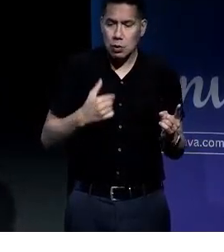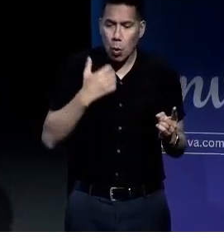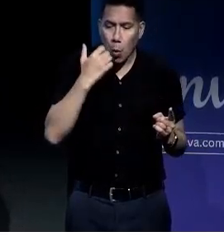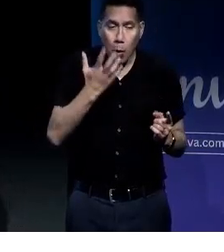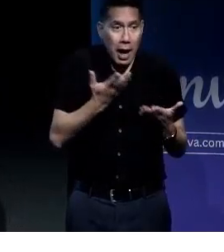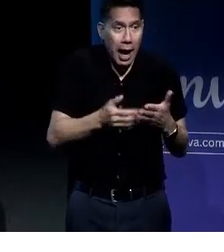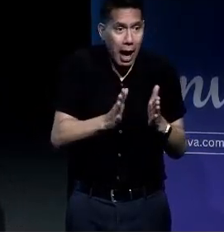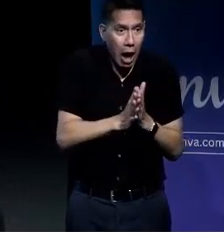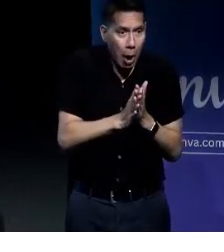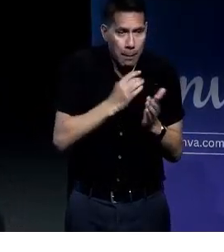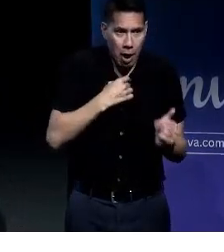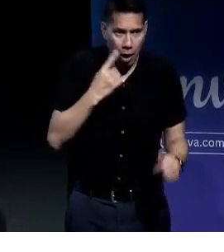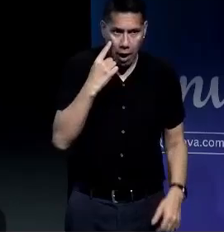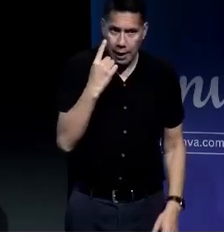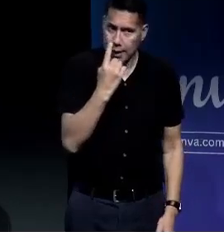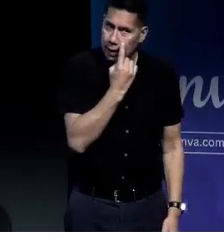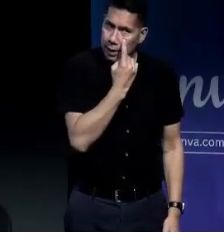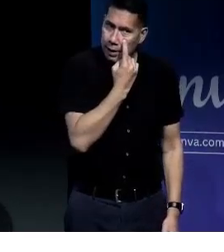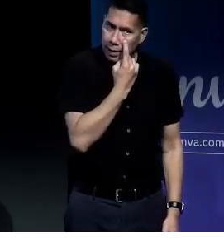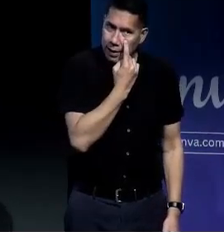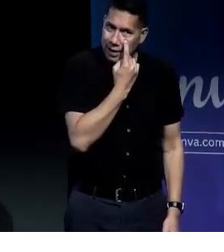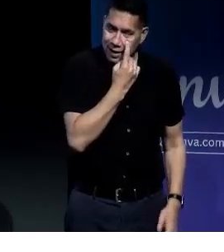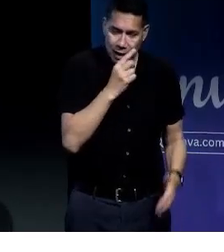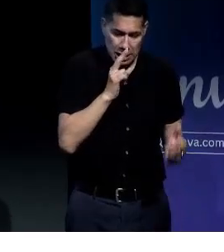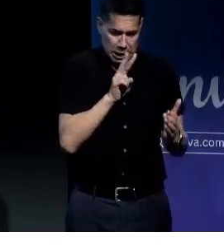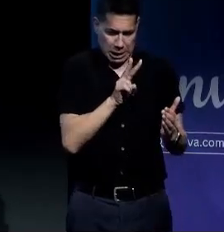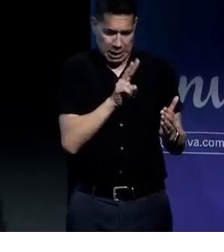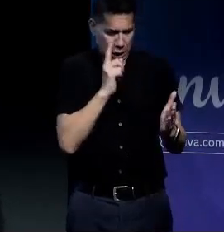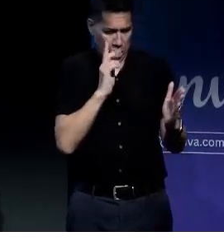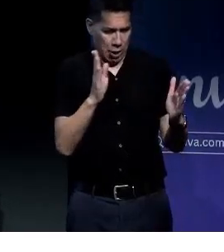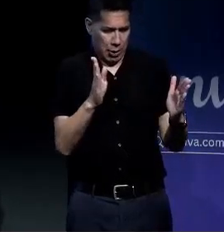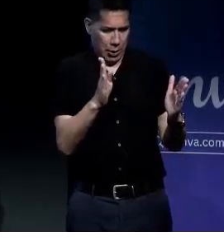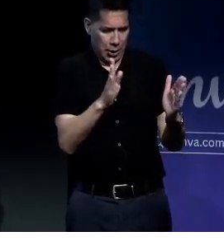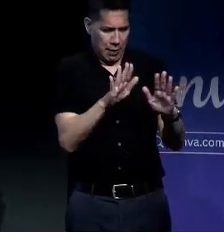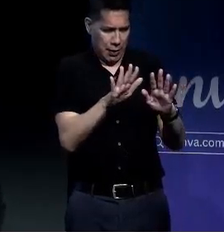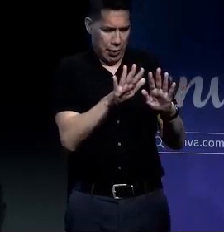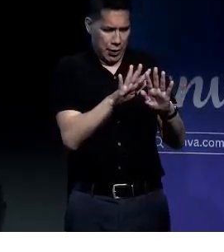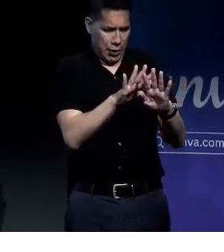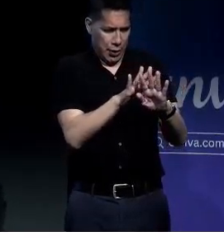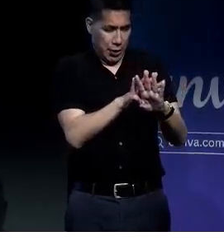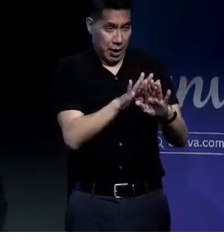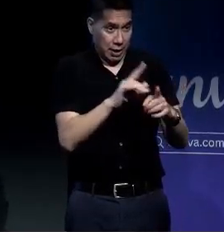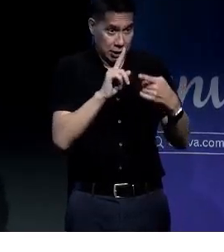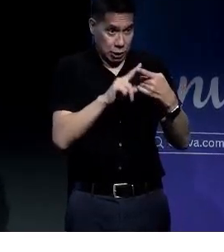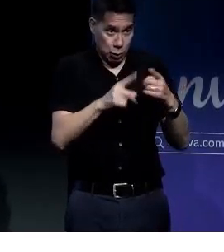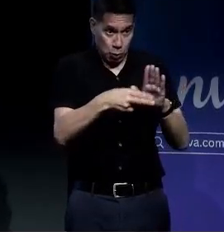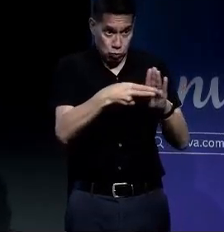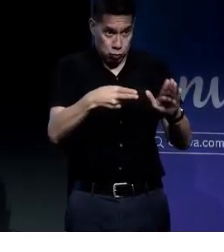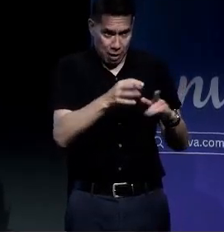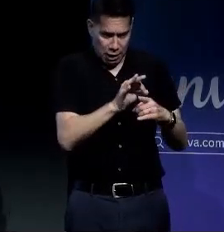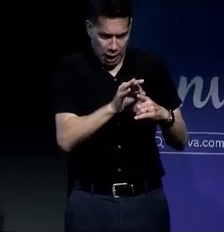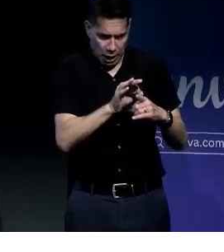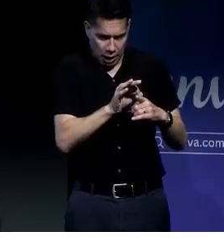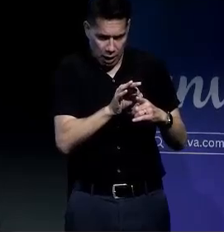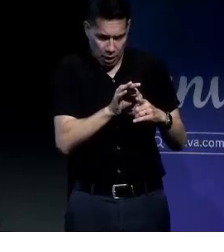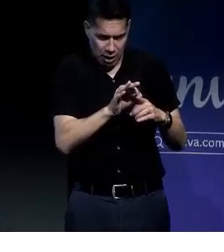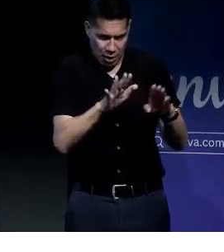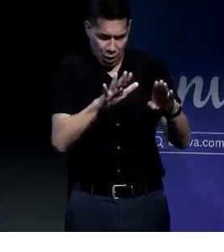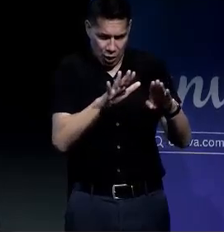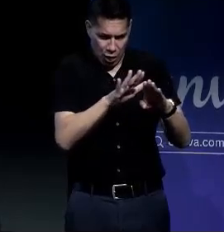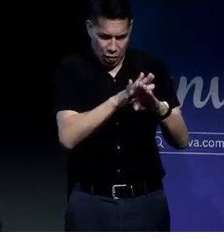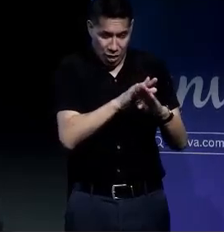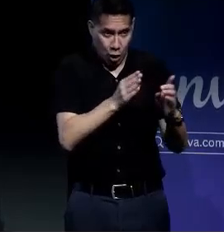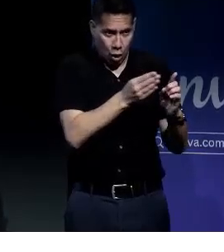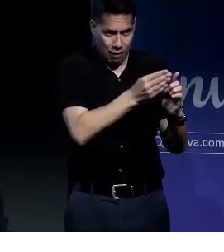by eye as well and say to myself, does this still look like a brand colour across the